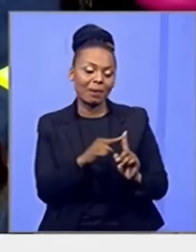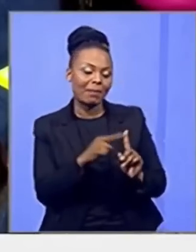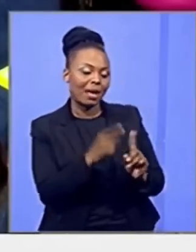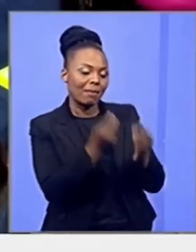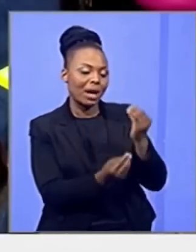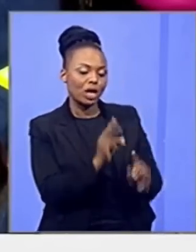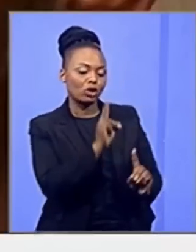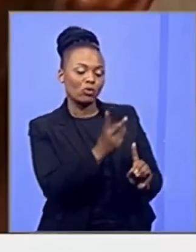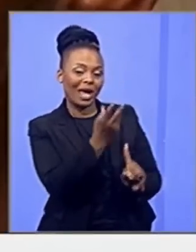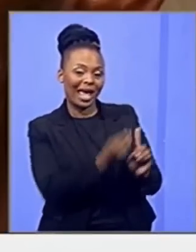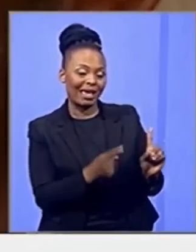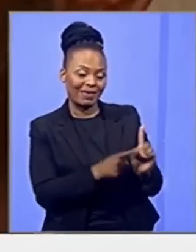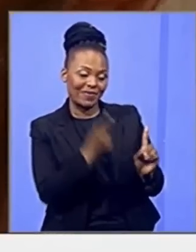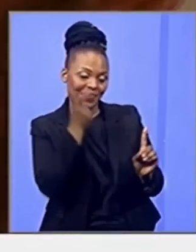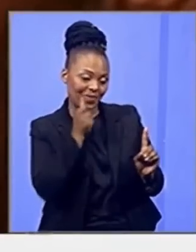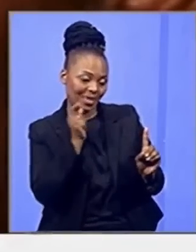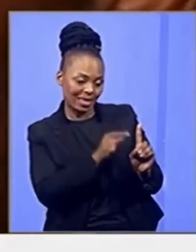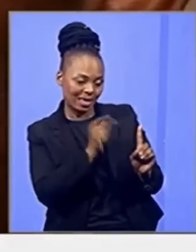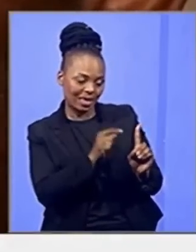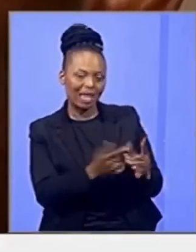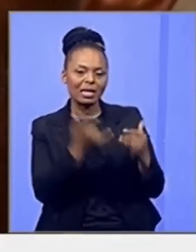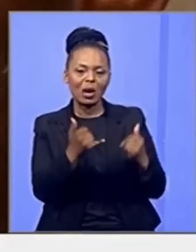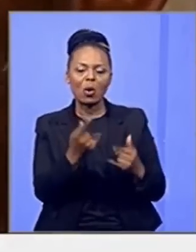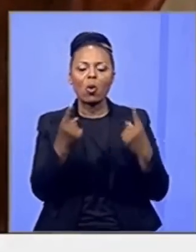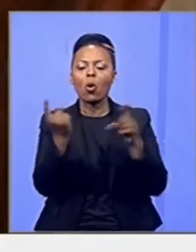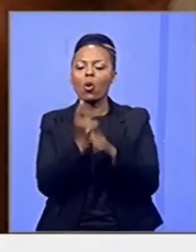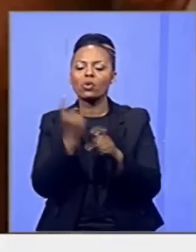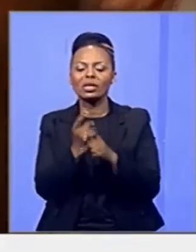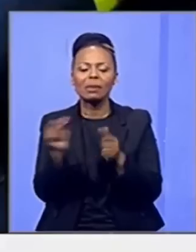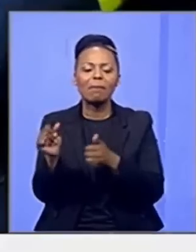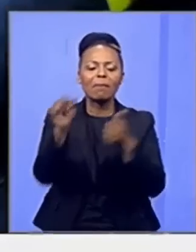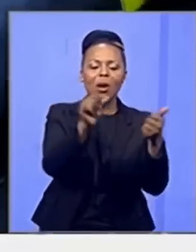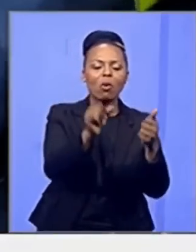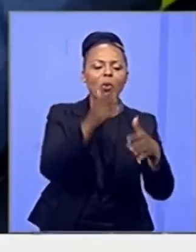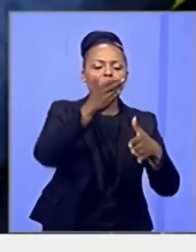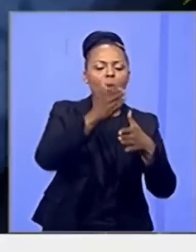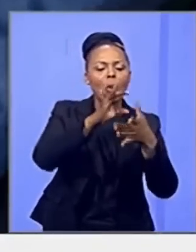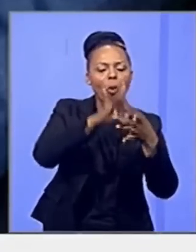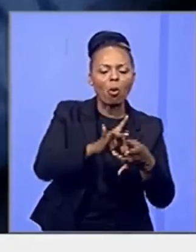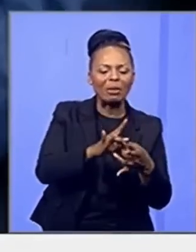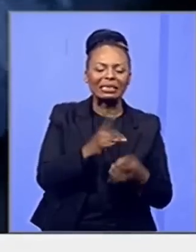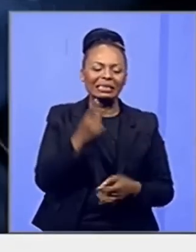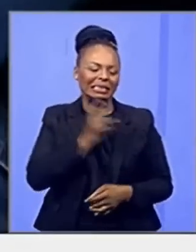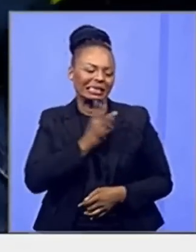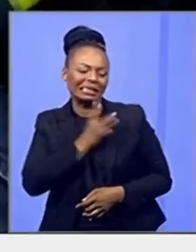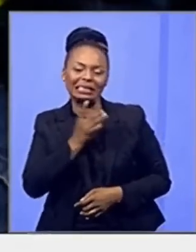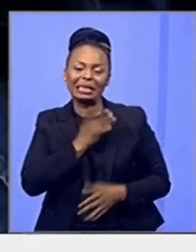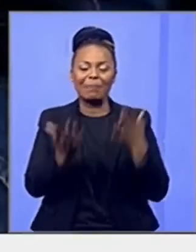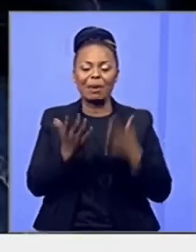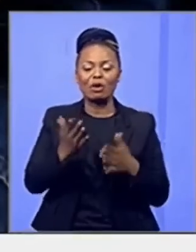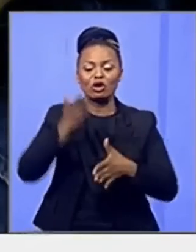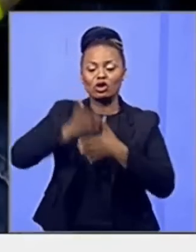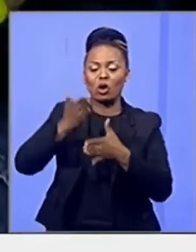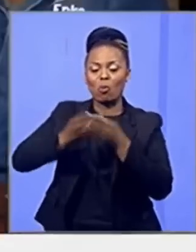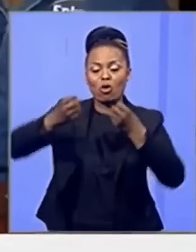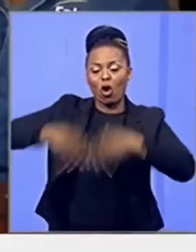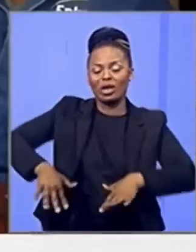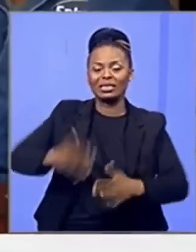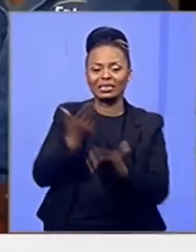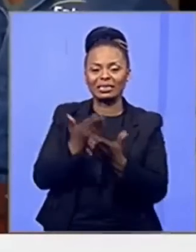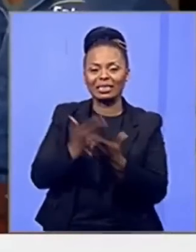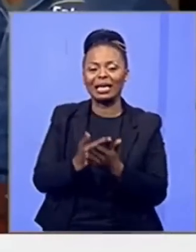kwa Bladeville o ya gae a na le letshogo la go ka latlhegelwa ke tiro, mme o fitlhela gape mathata mangwe gape